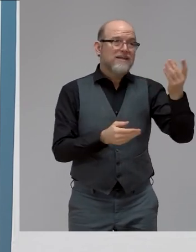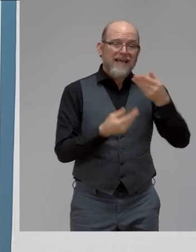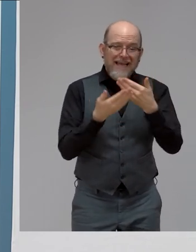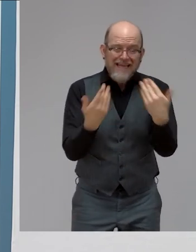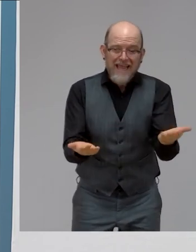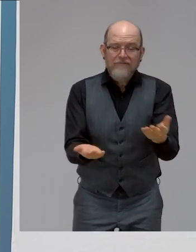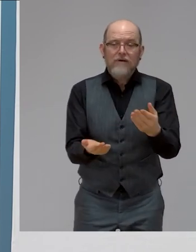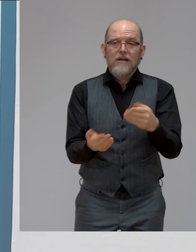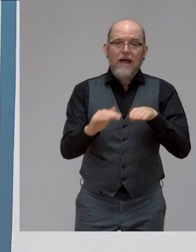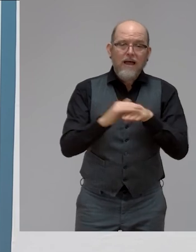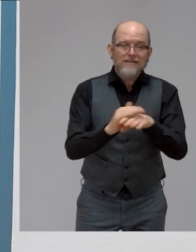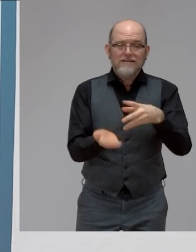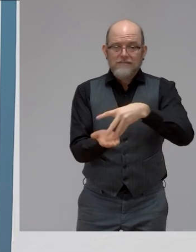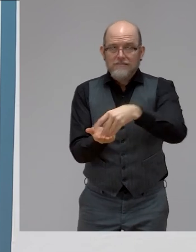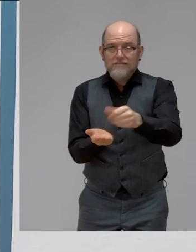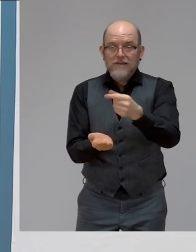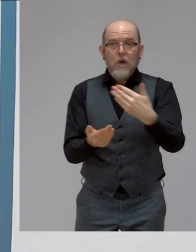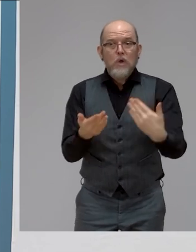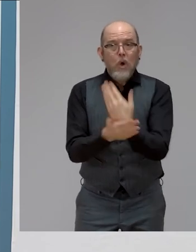of technology.